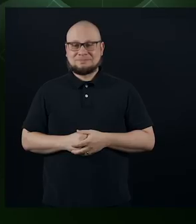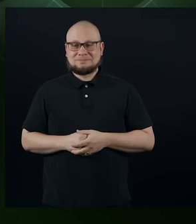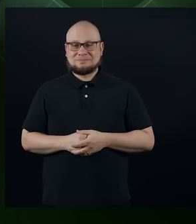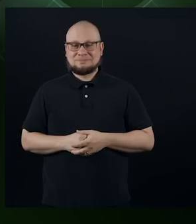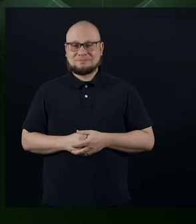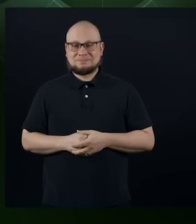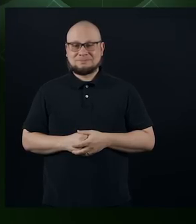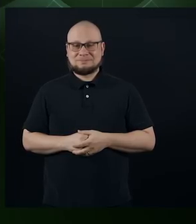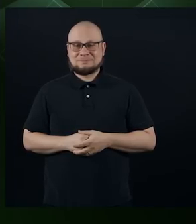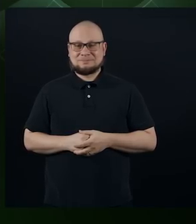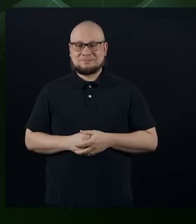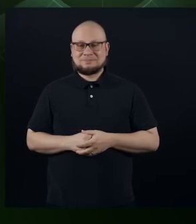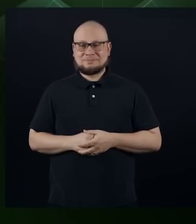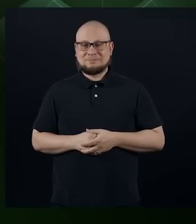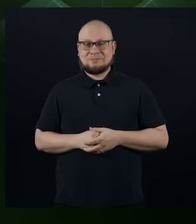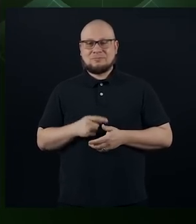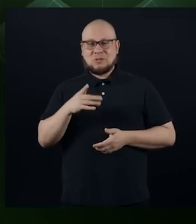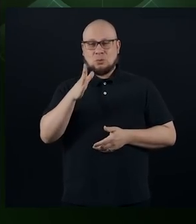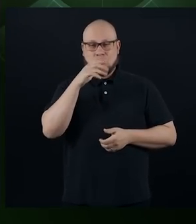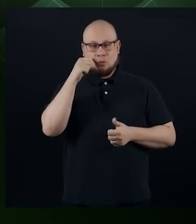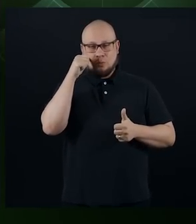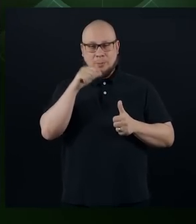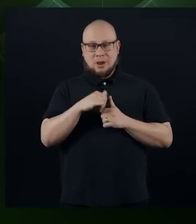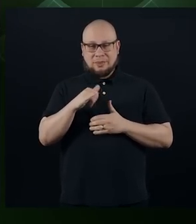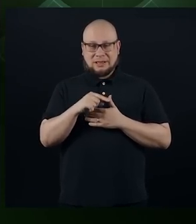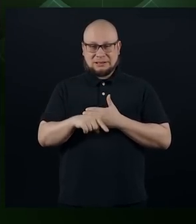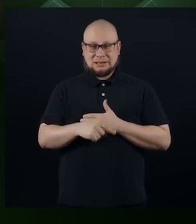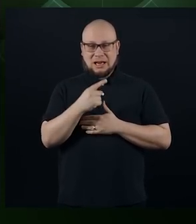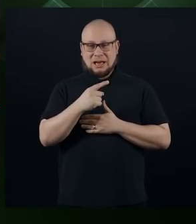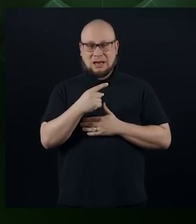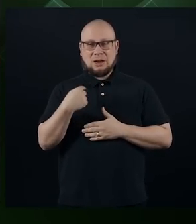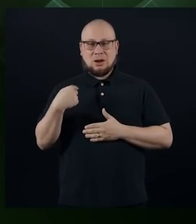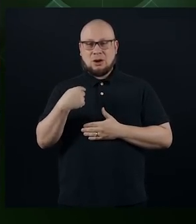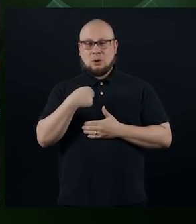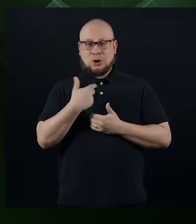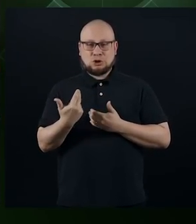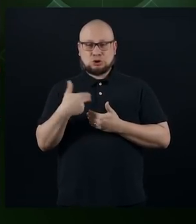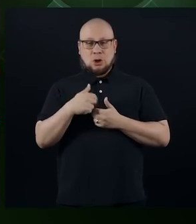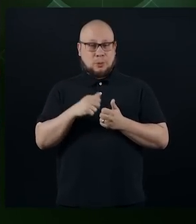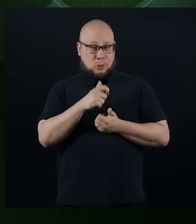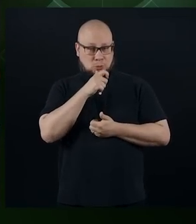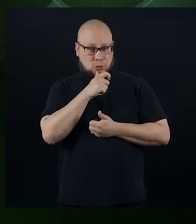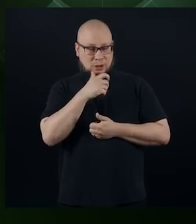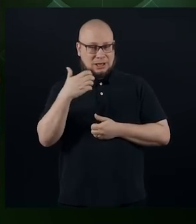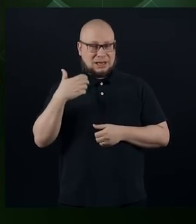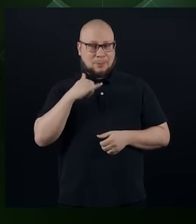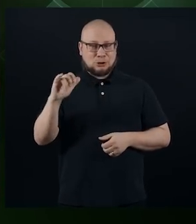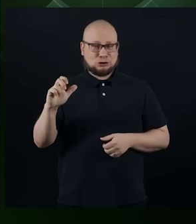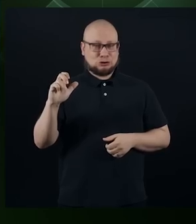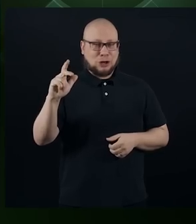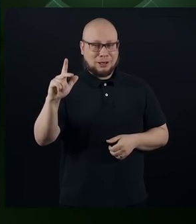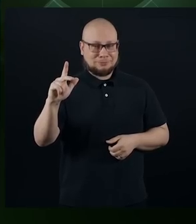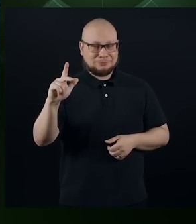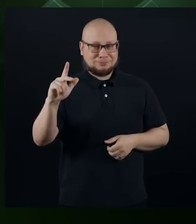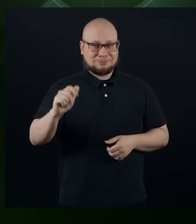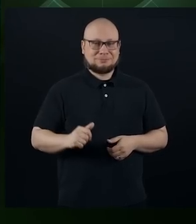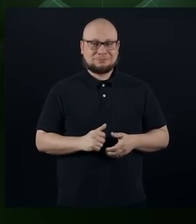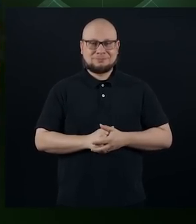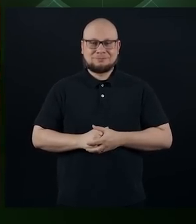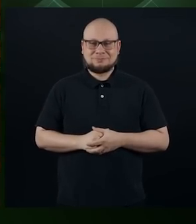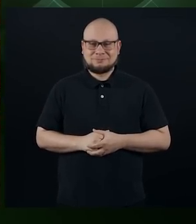You will always remember this as the day your crew was joined by Captain Jack Sparrow.